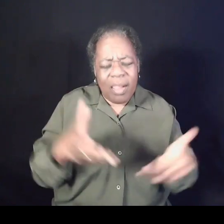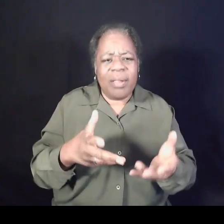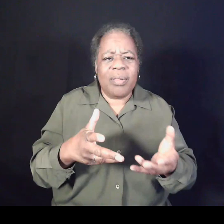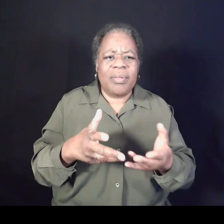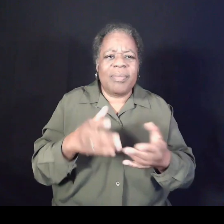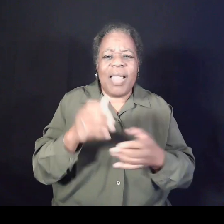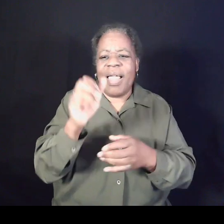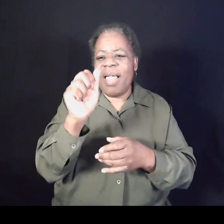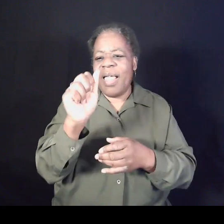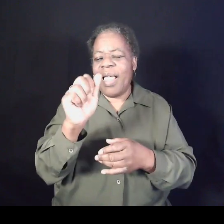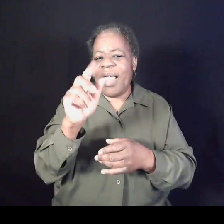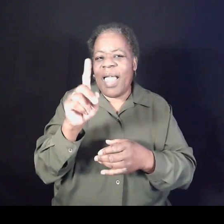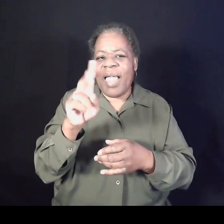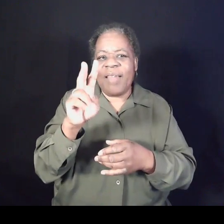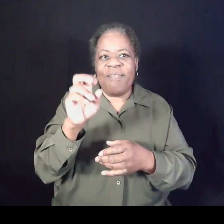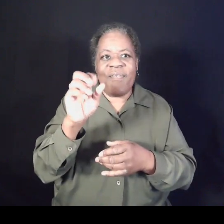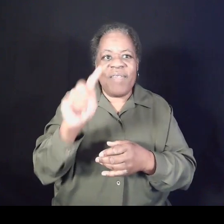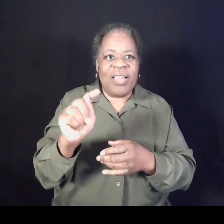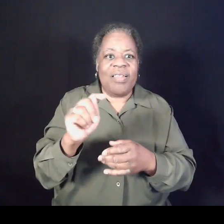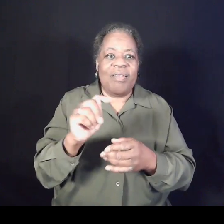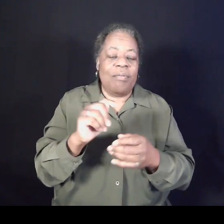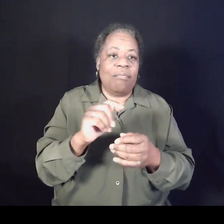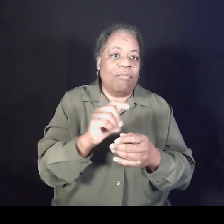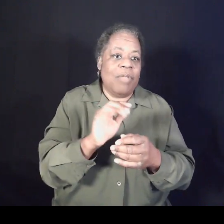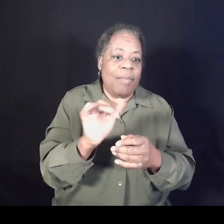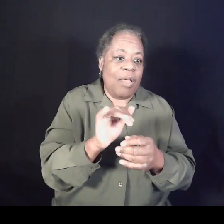about the second coming as it is about the first.